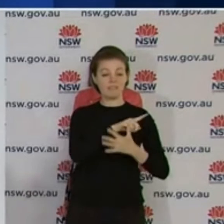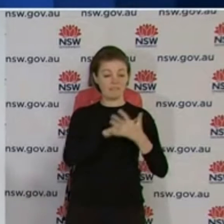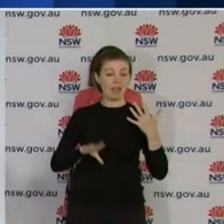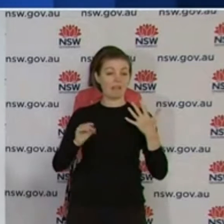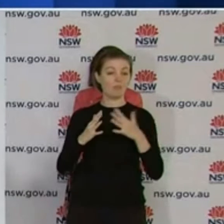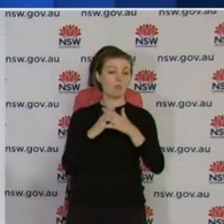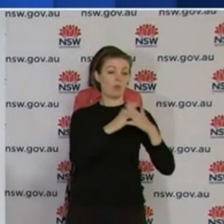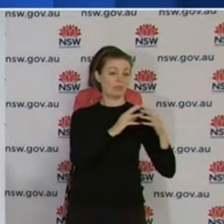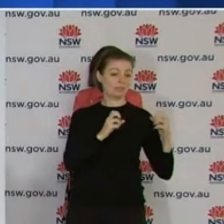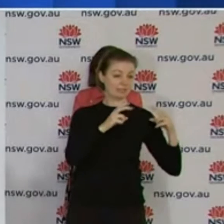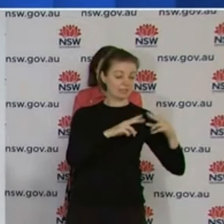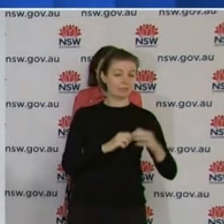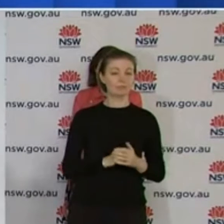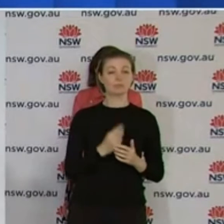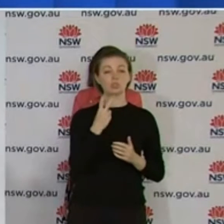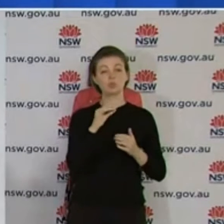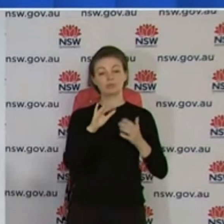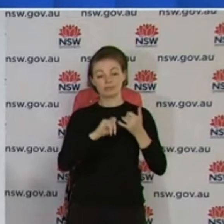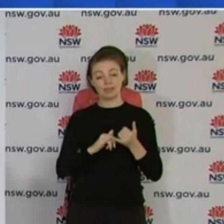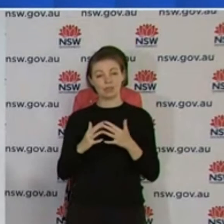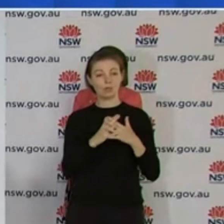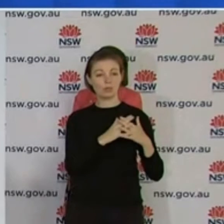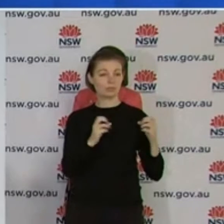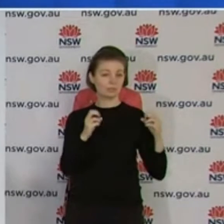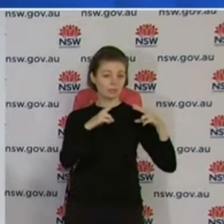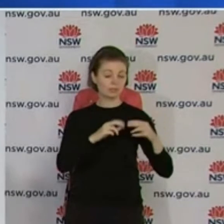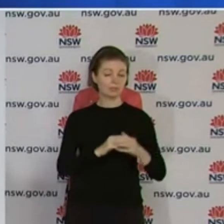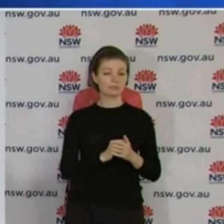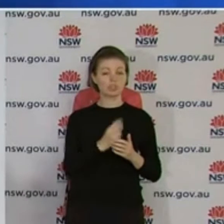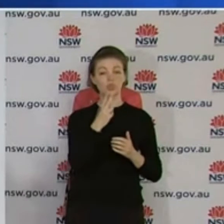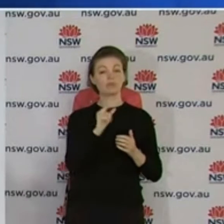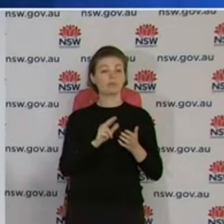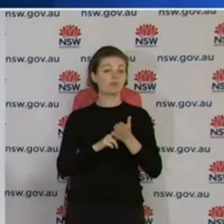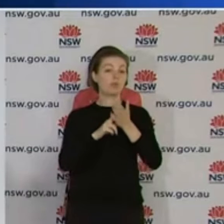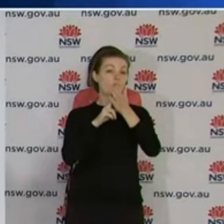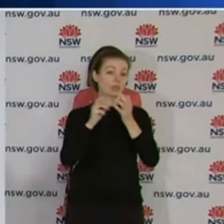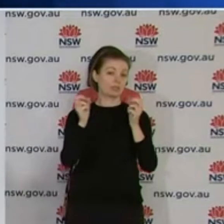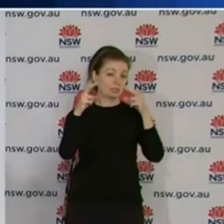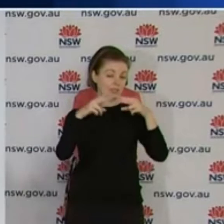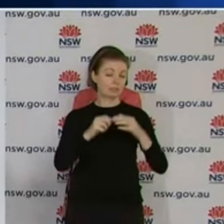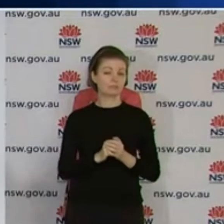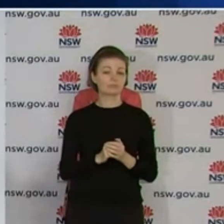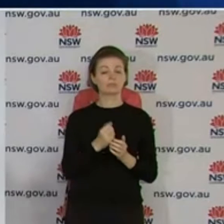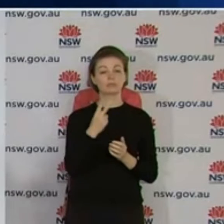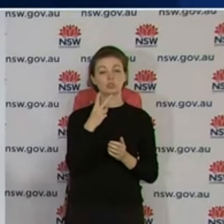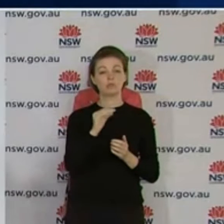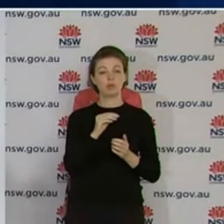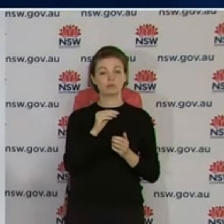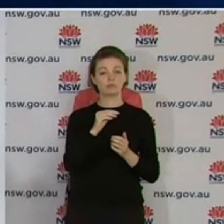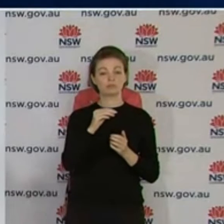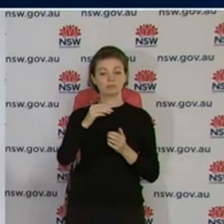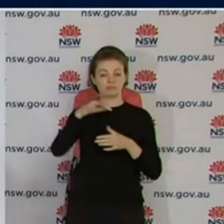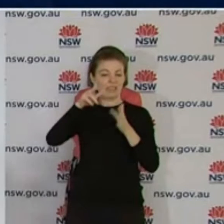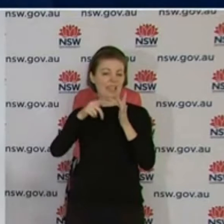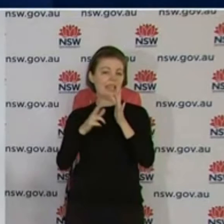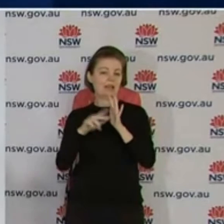from Western Sydney, 2 were from southwestern Sydney, 2 were from northern Sydney, 2 people were from Sydney's inner